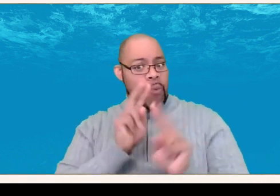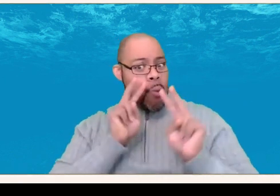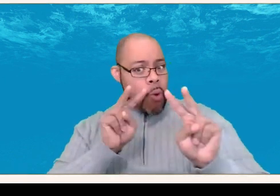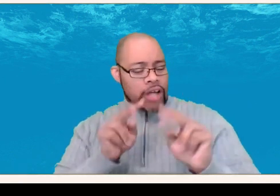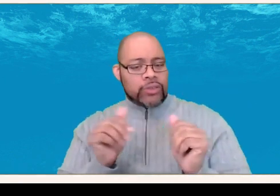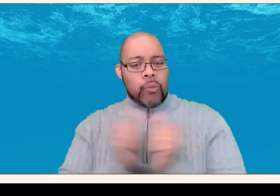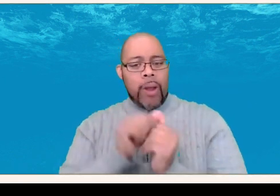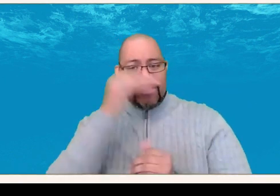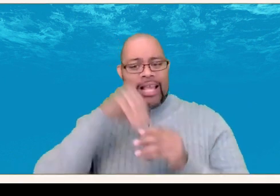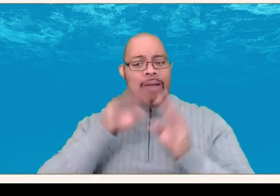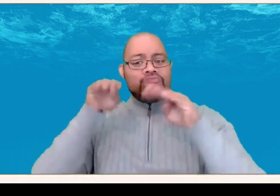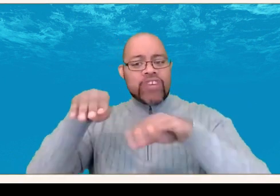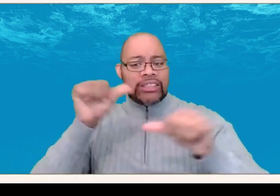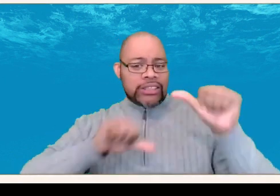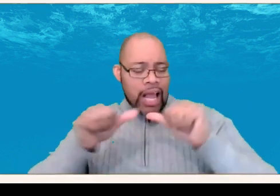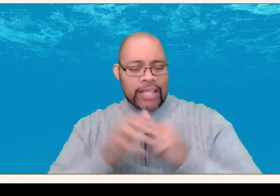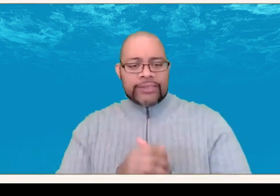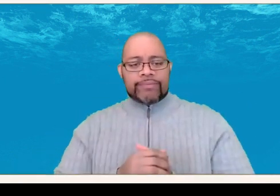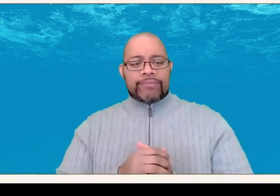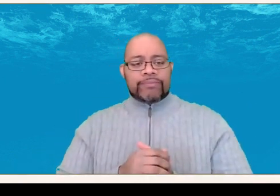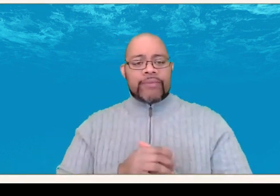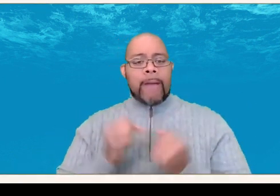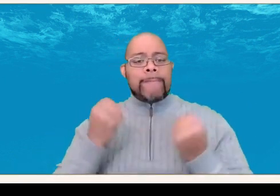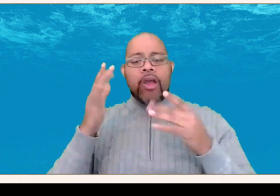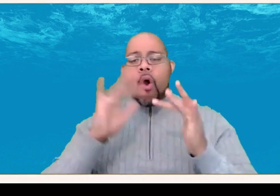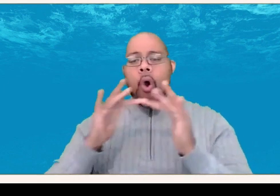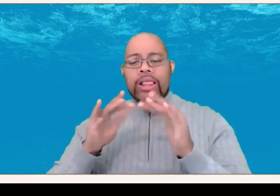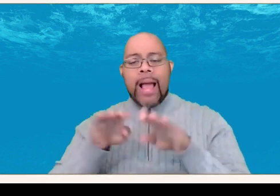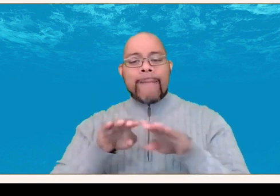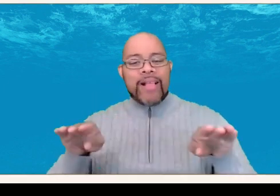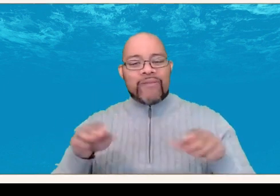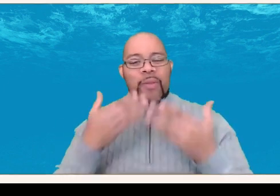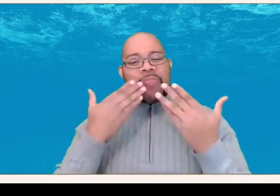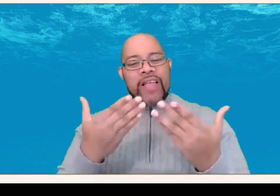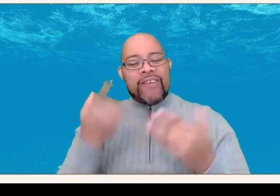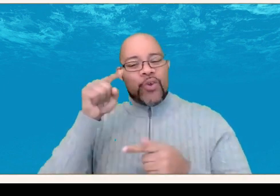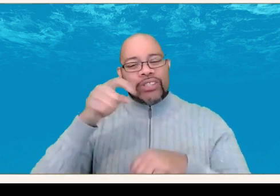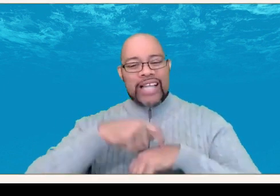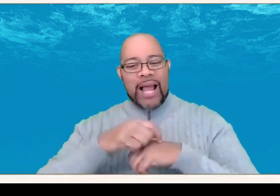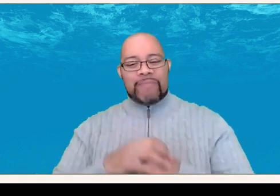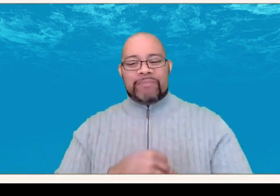tuned with Black and Marine Science and the many online platforms. Thank you for your time.